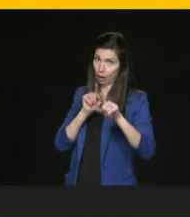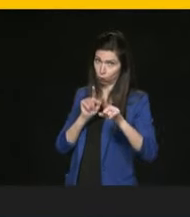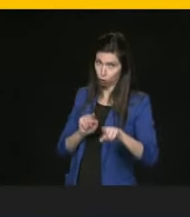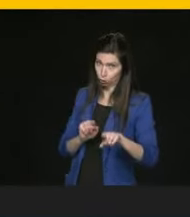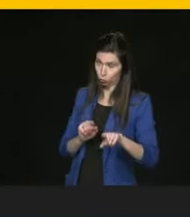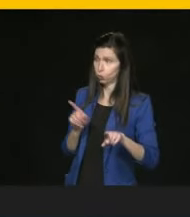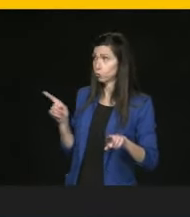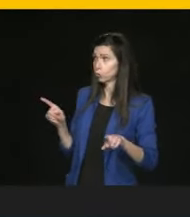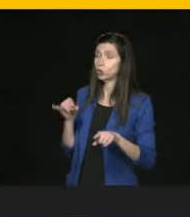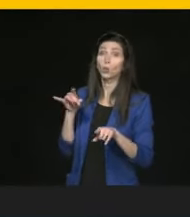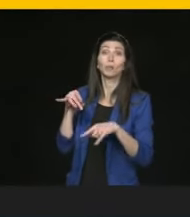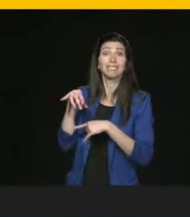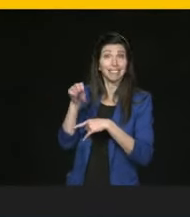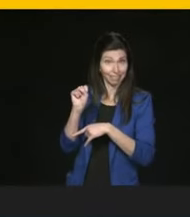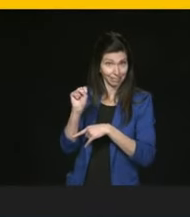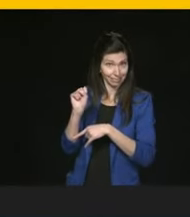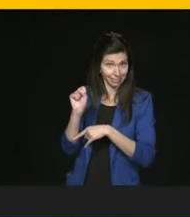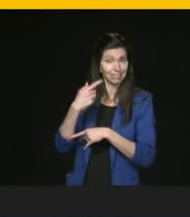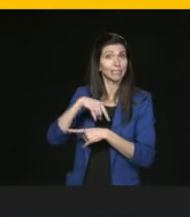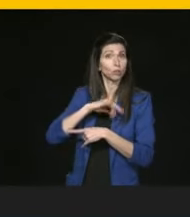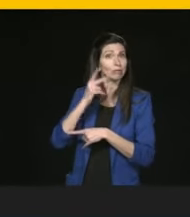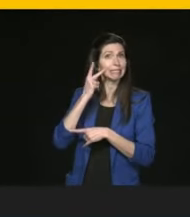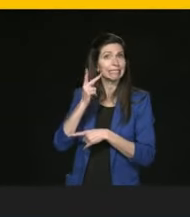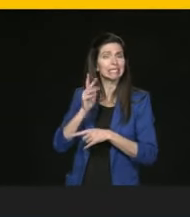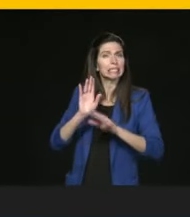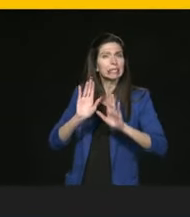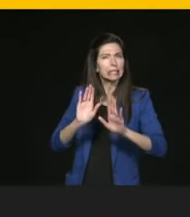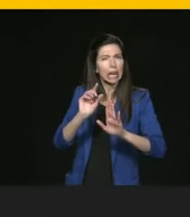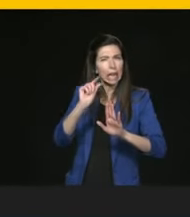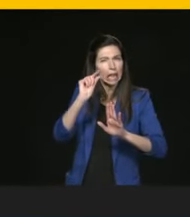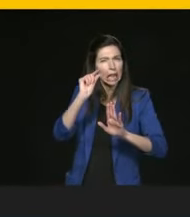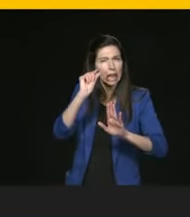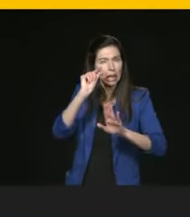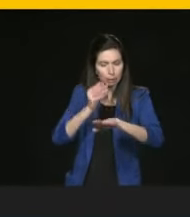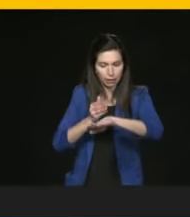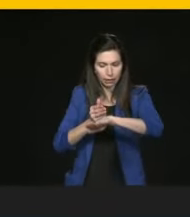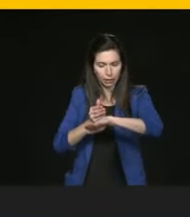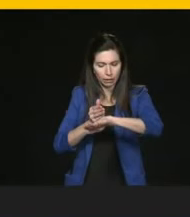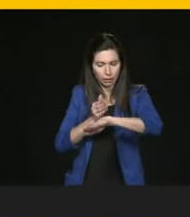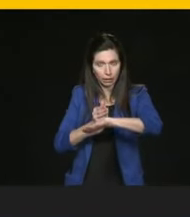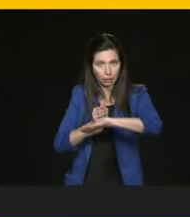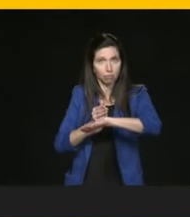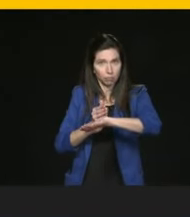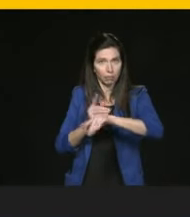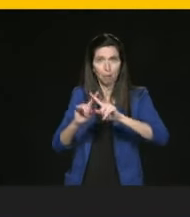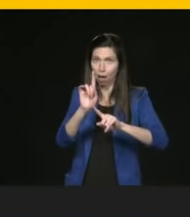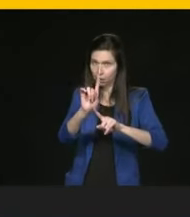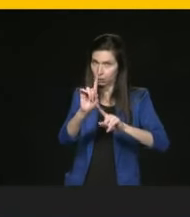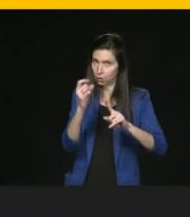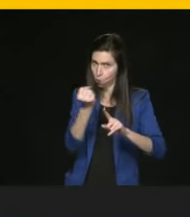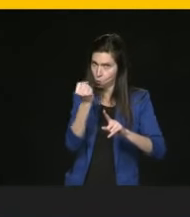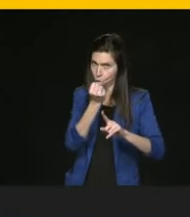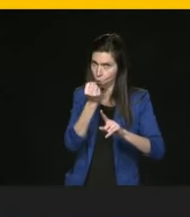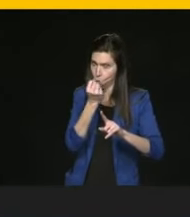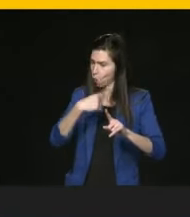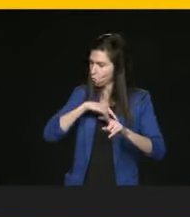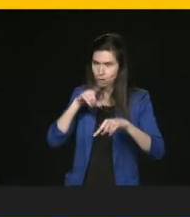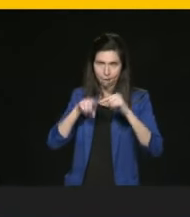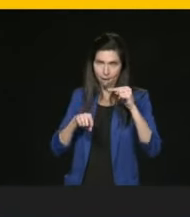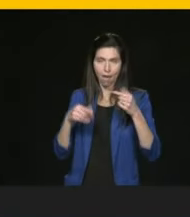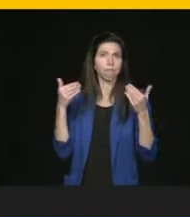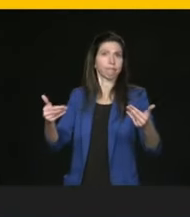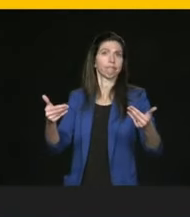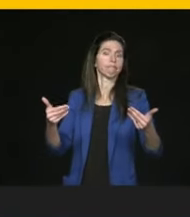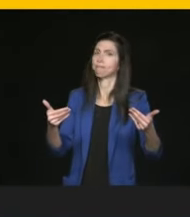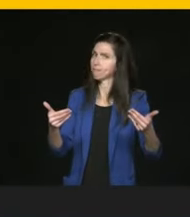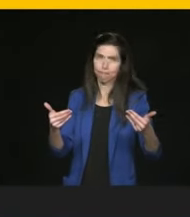for cautious optimism. This being said, we need to be very mindful that the